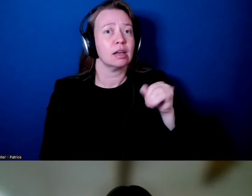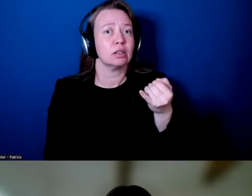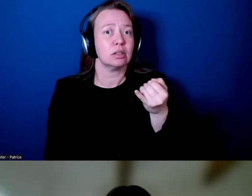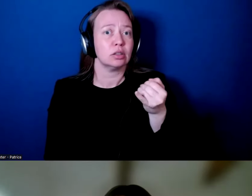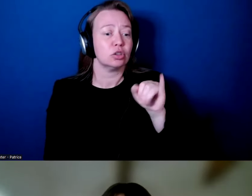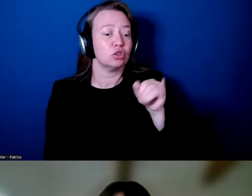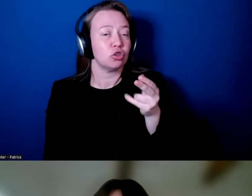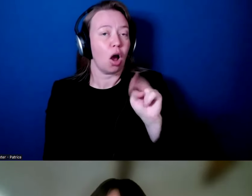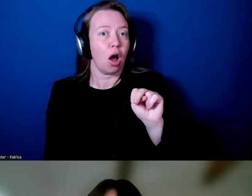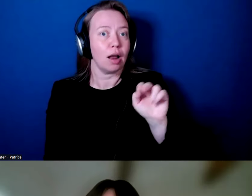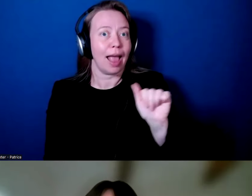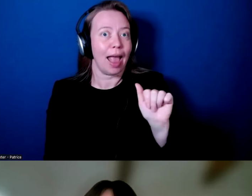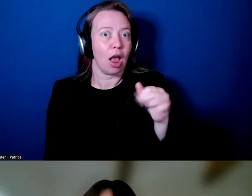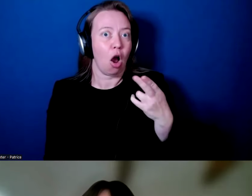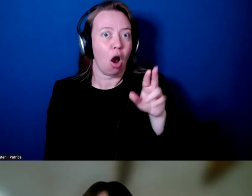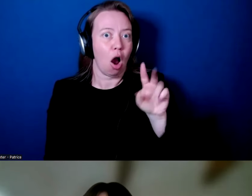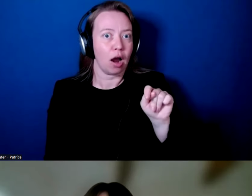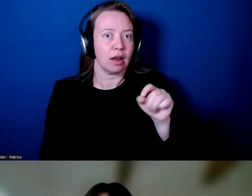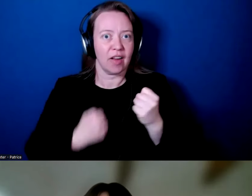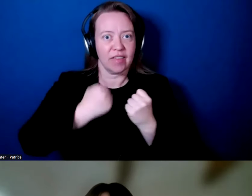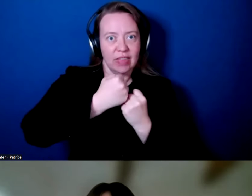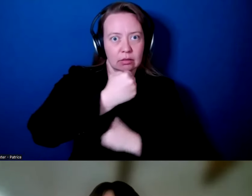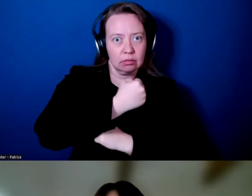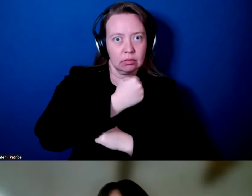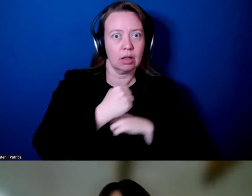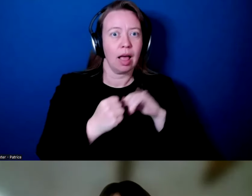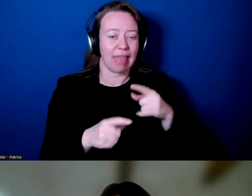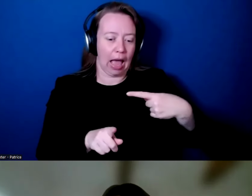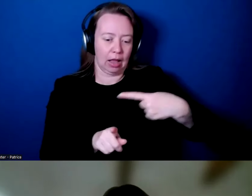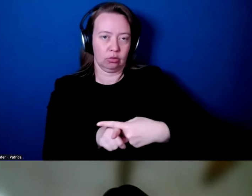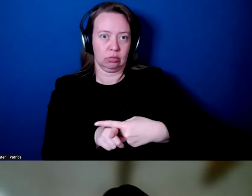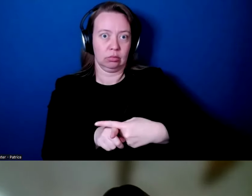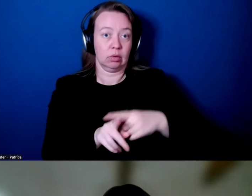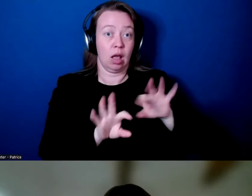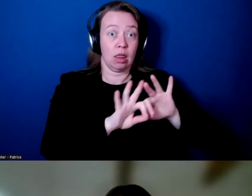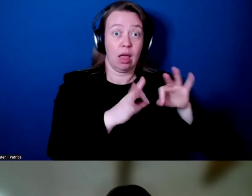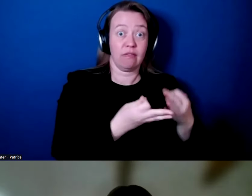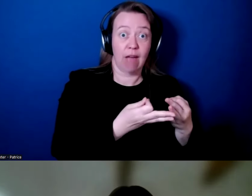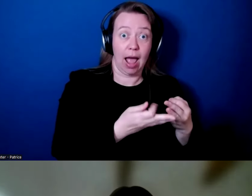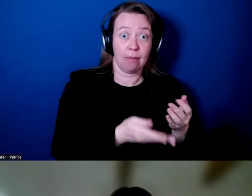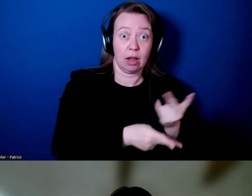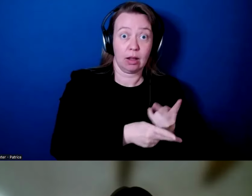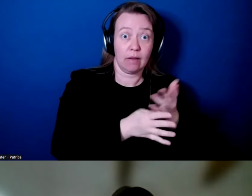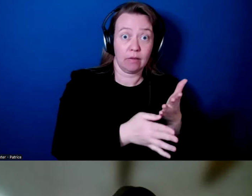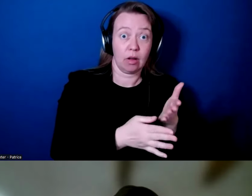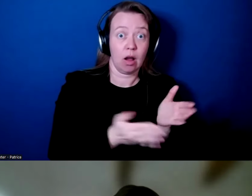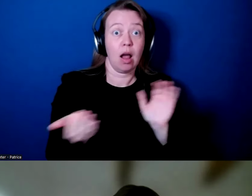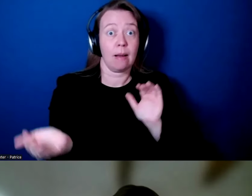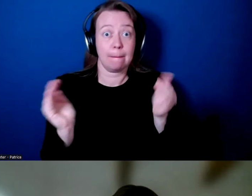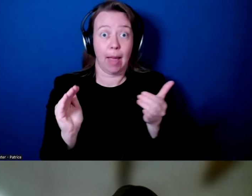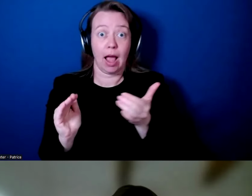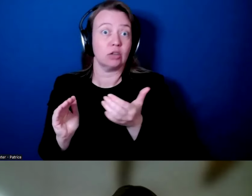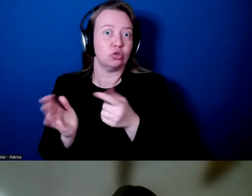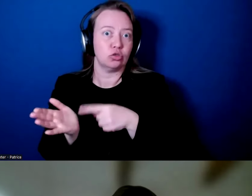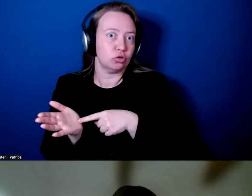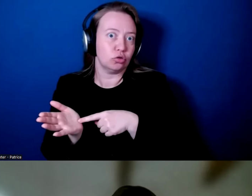Foundation, which is focused on really looking at that dyad and intersection of the family caregiver and the direct care worker. But we started